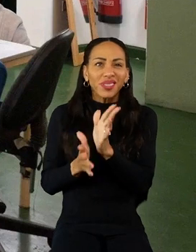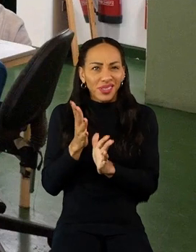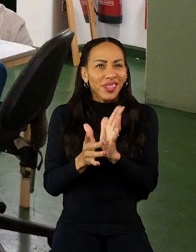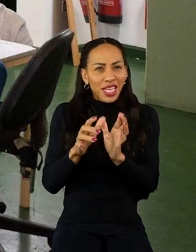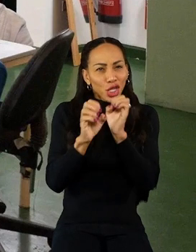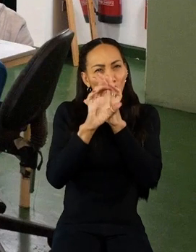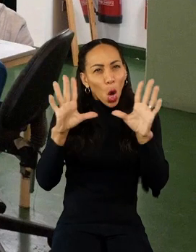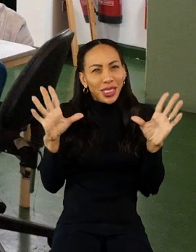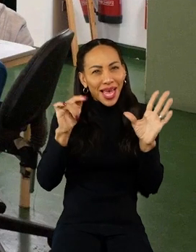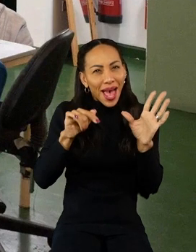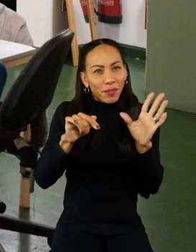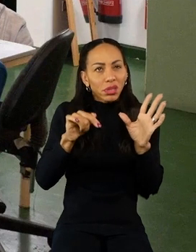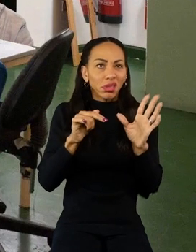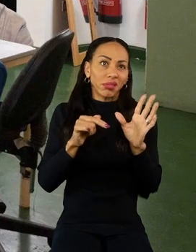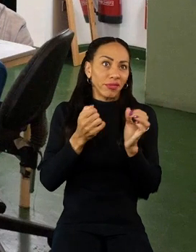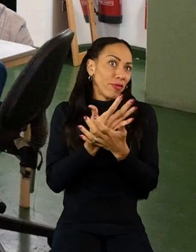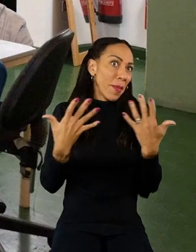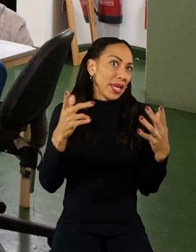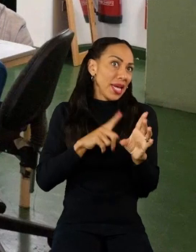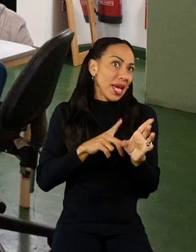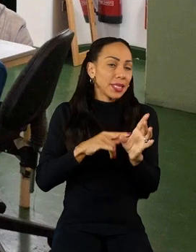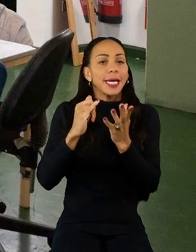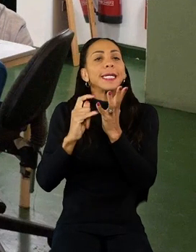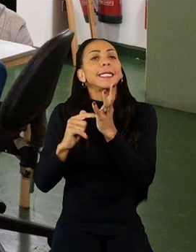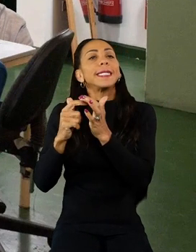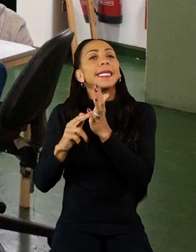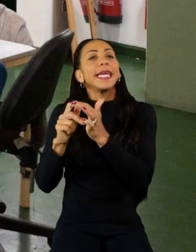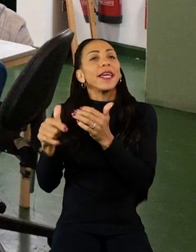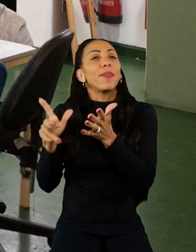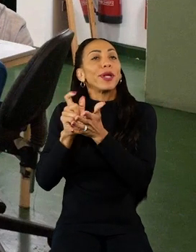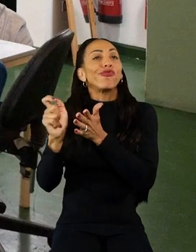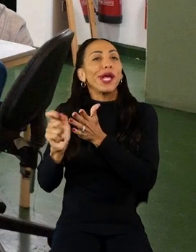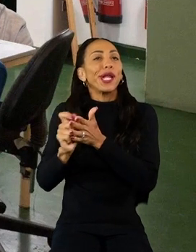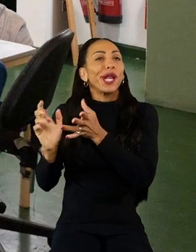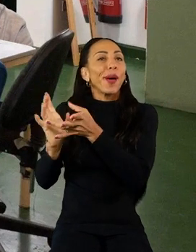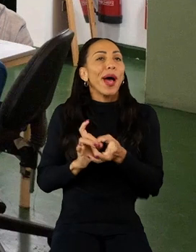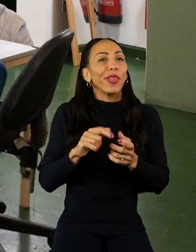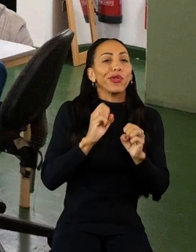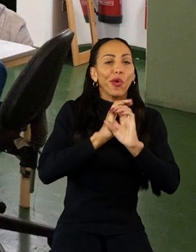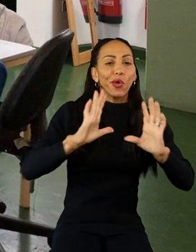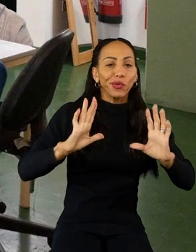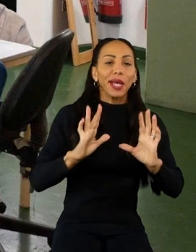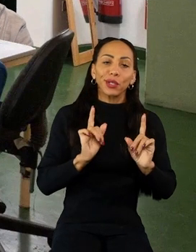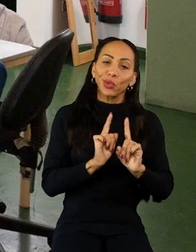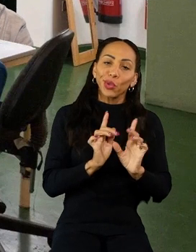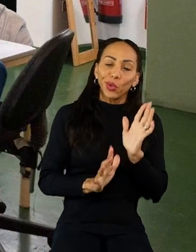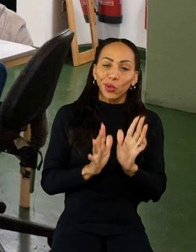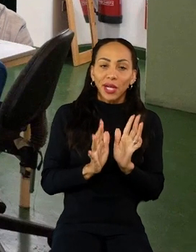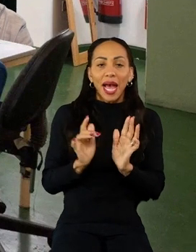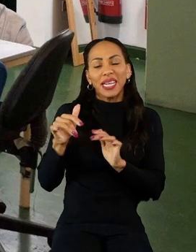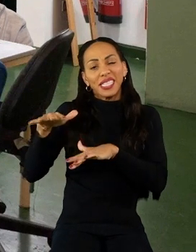in telepresent states and forms. So that's where the ideas have come from for many, many years. Steve has also written about this for a long